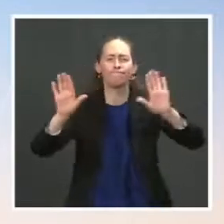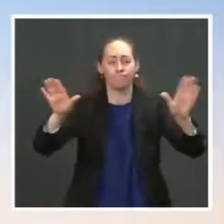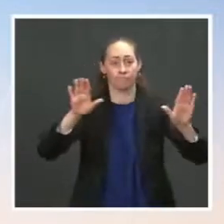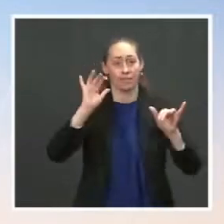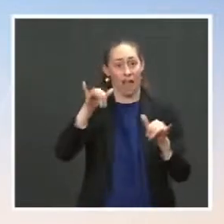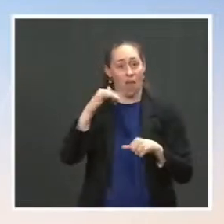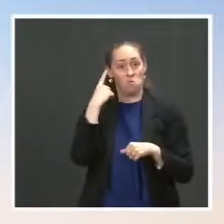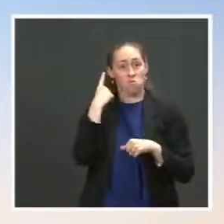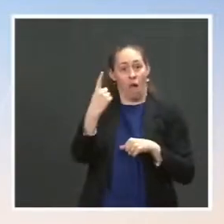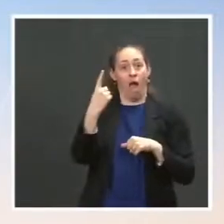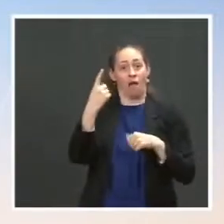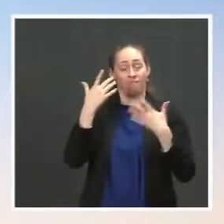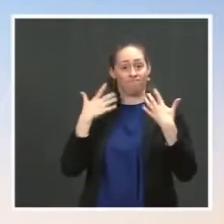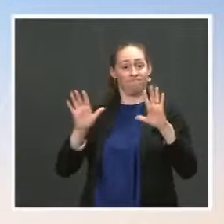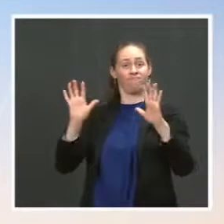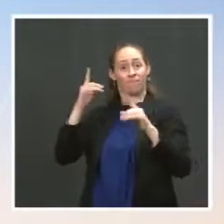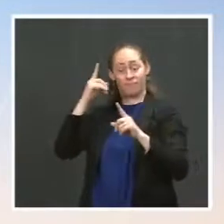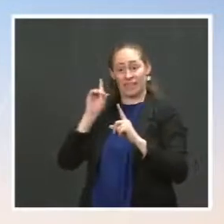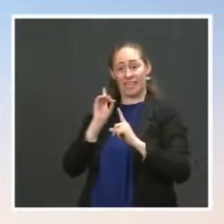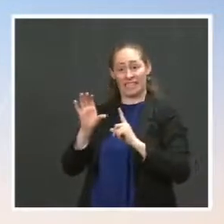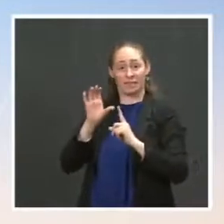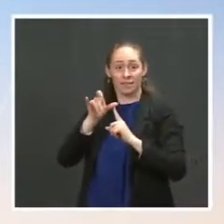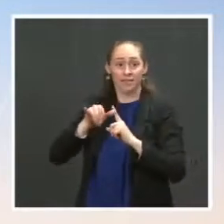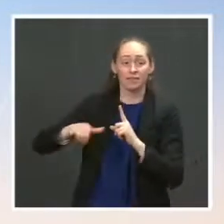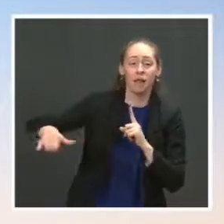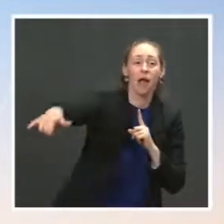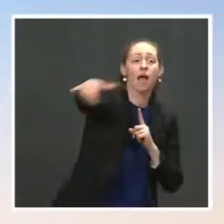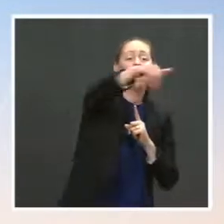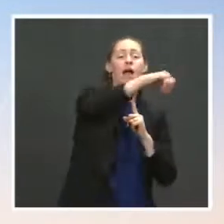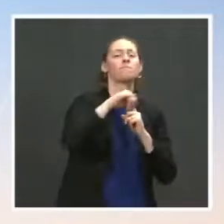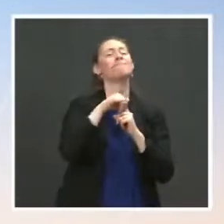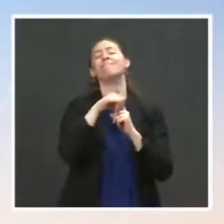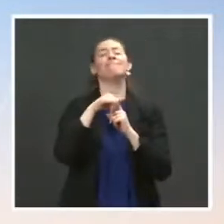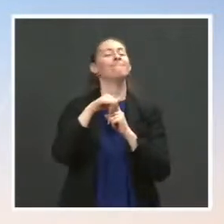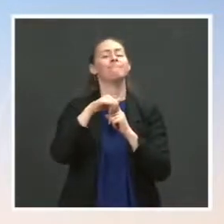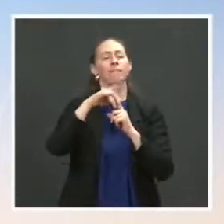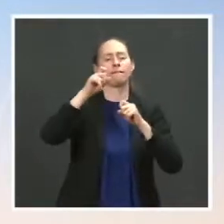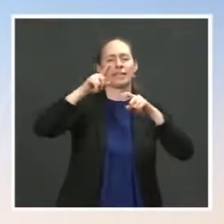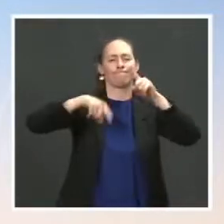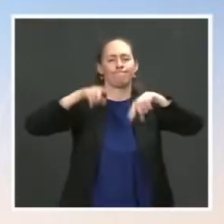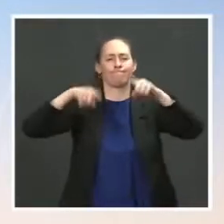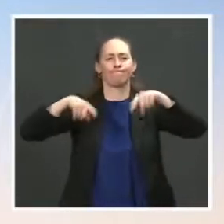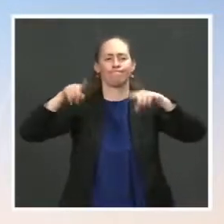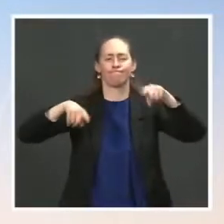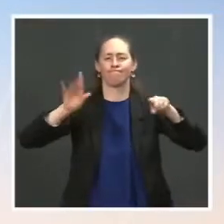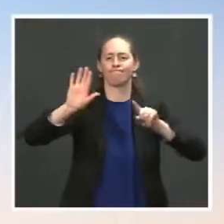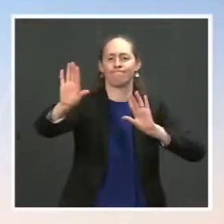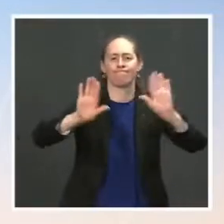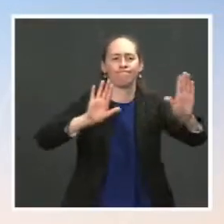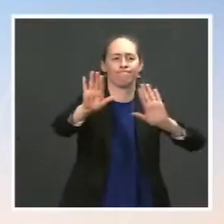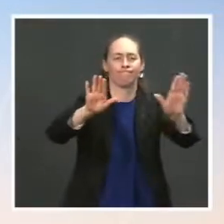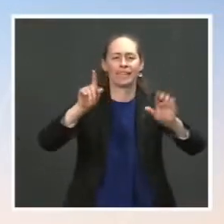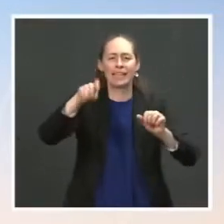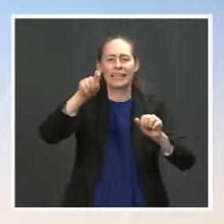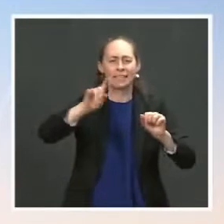and then imposed on local communities. But obviously, there's a real challenge with congestion there and a real revenue opportunity as